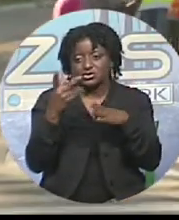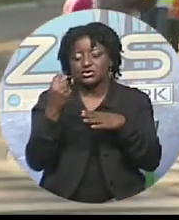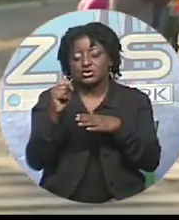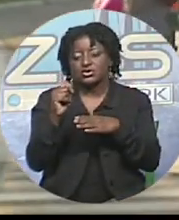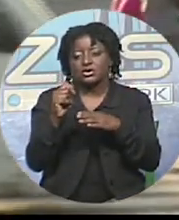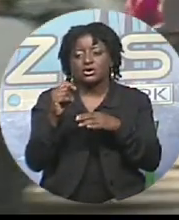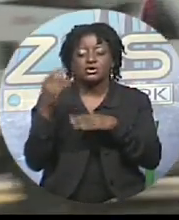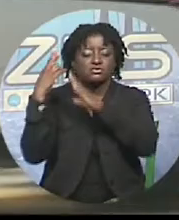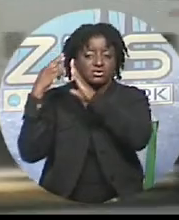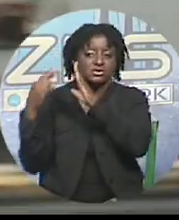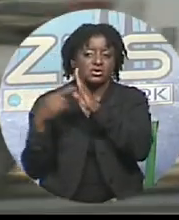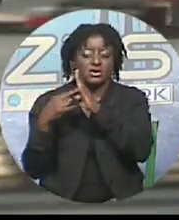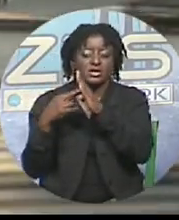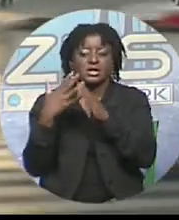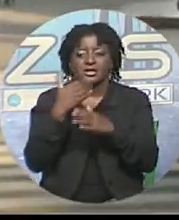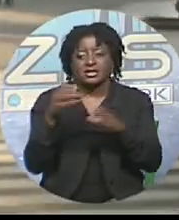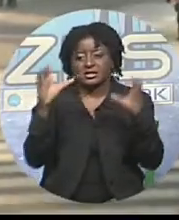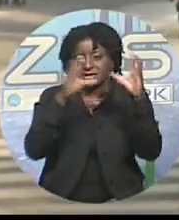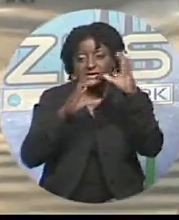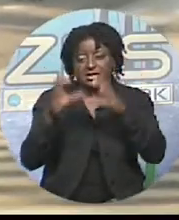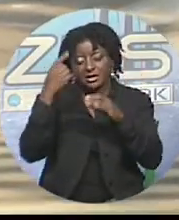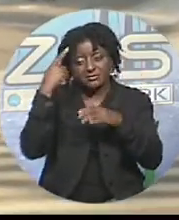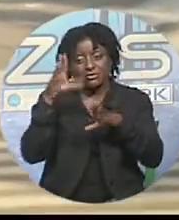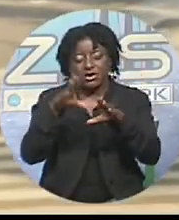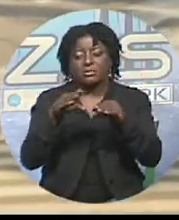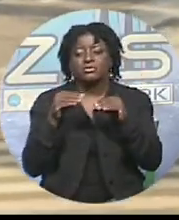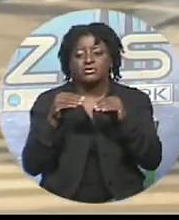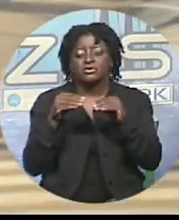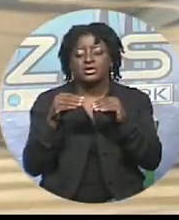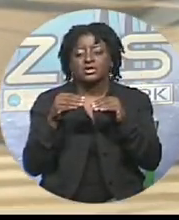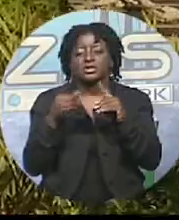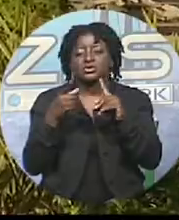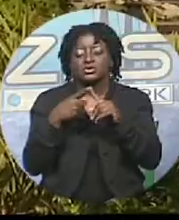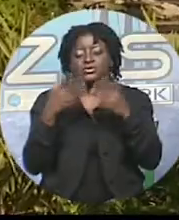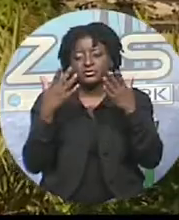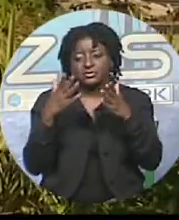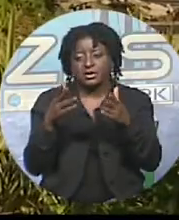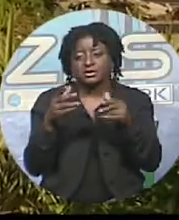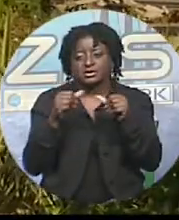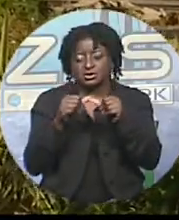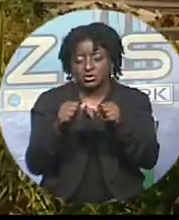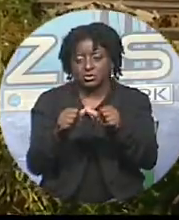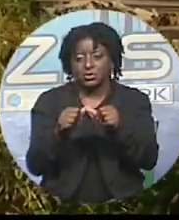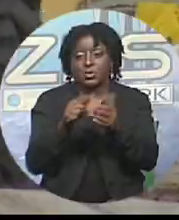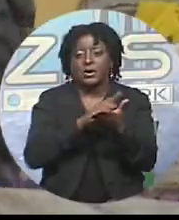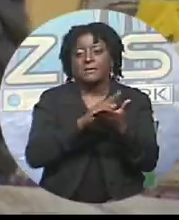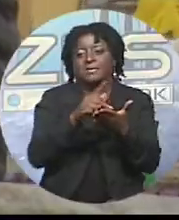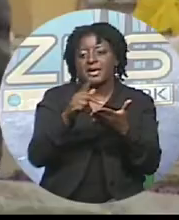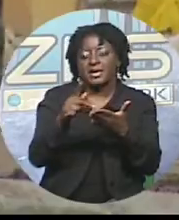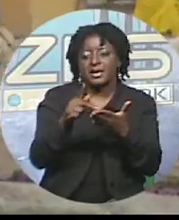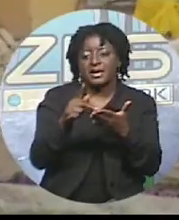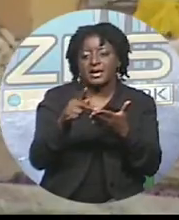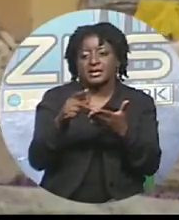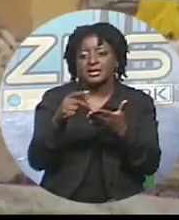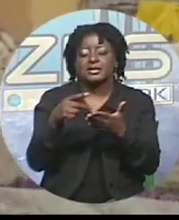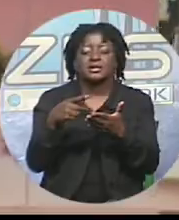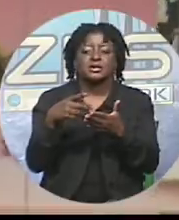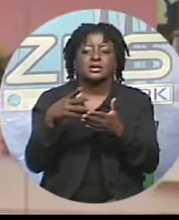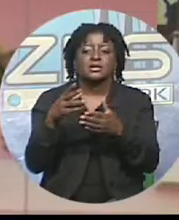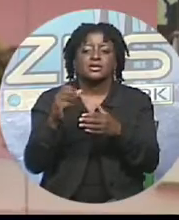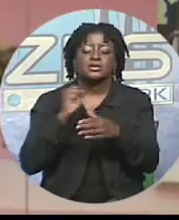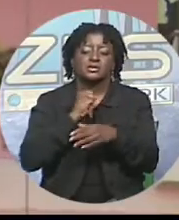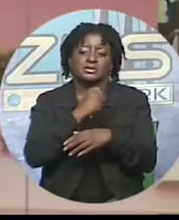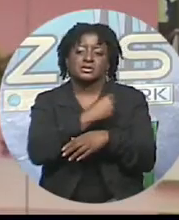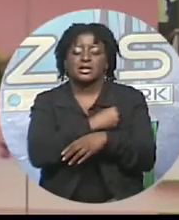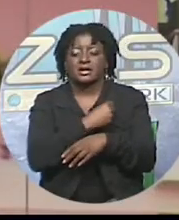seek to get approval to continue paying employee wages and benefits as normal. But this won't last long and eventually will result in job losses